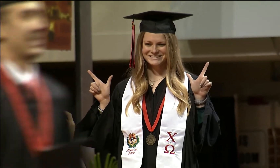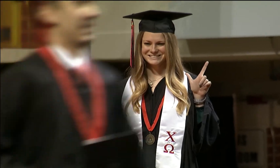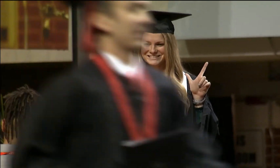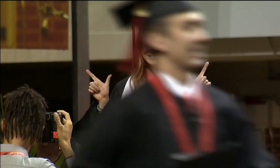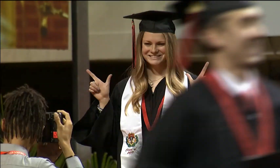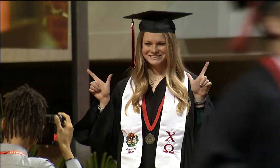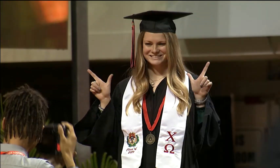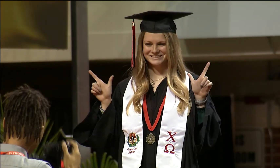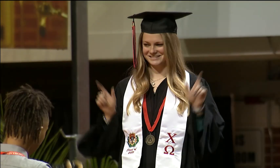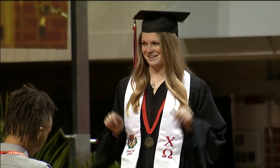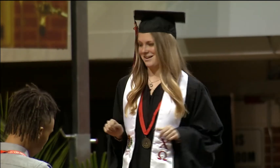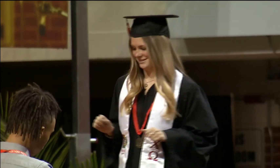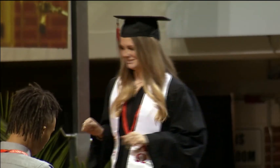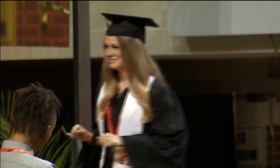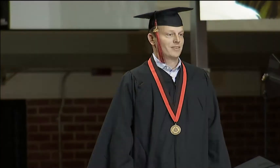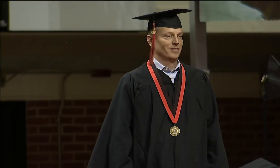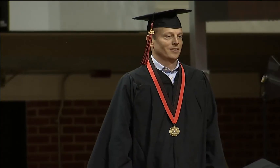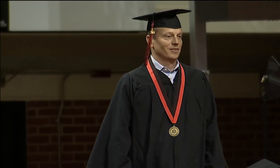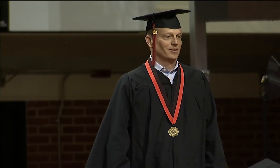Kristen Alexandra Weber.